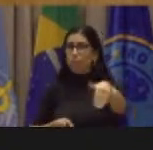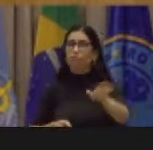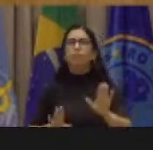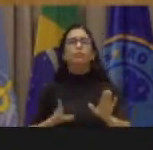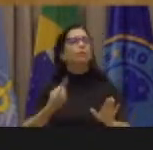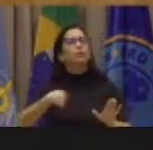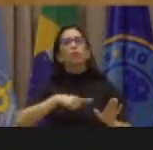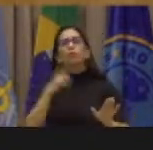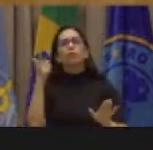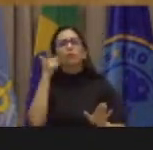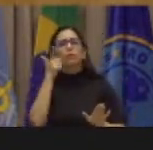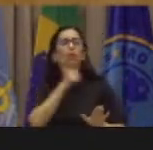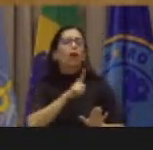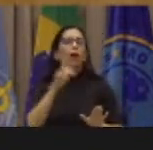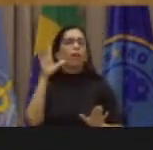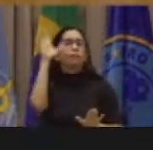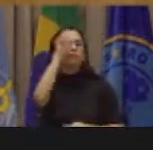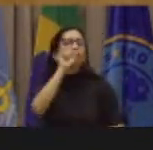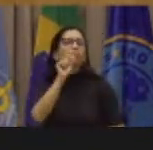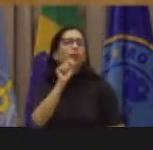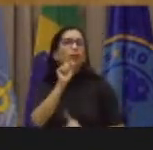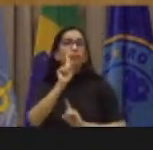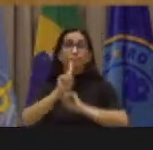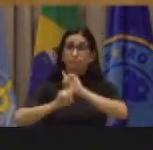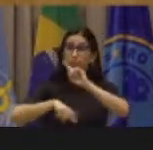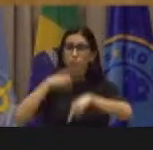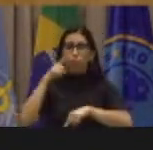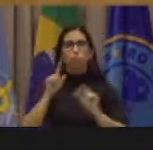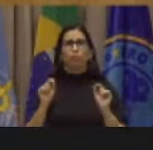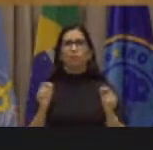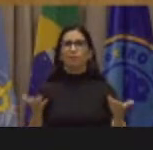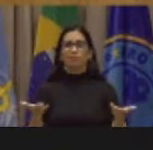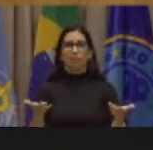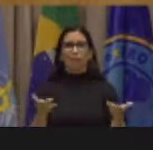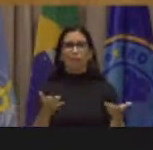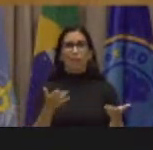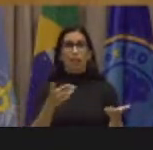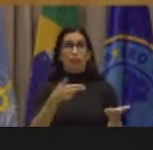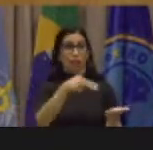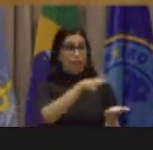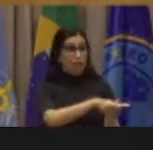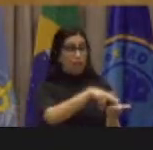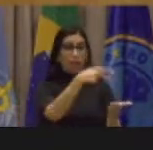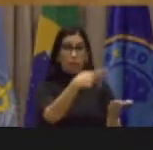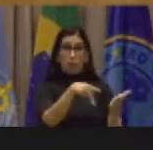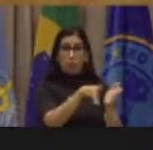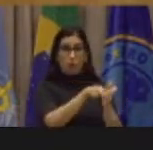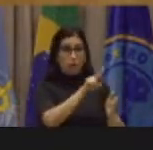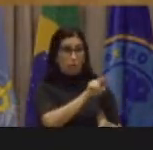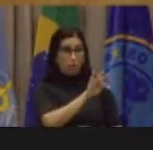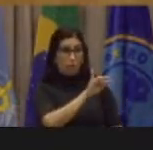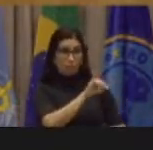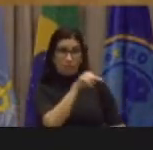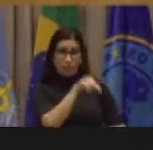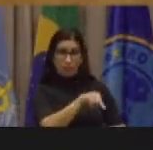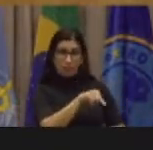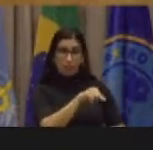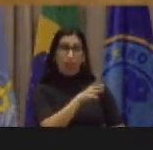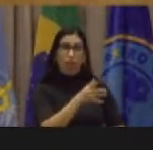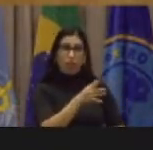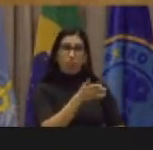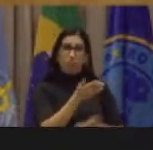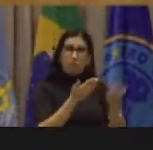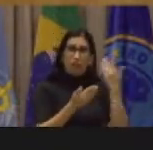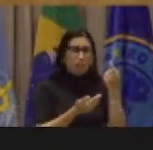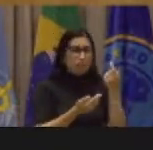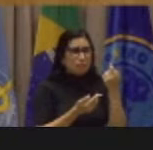have learned is to transform something that is almost intangible to us, is to have COVID beds and